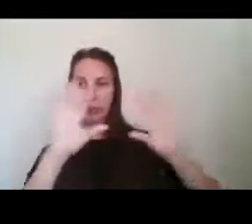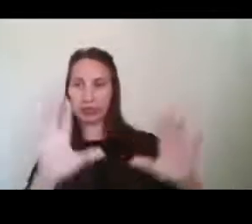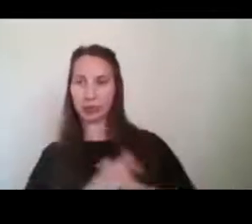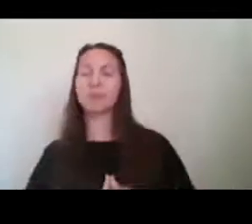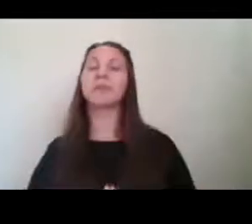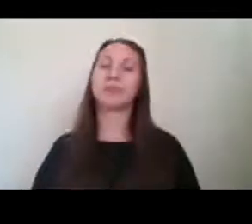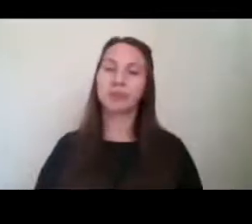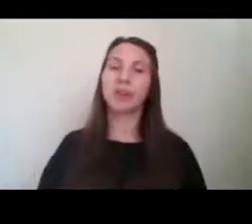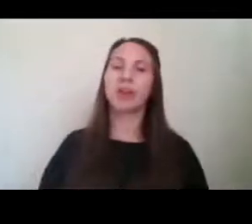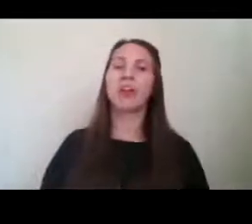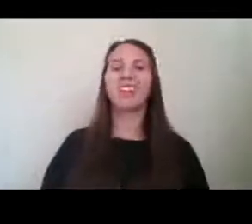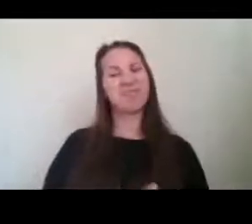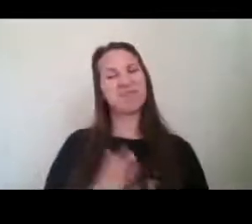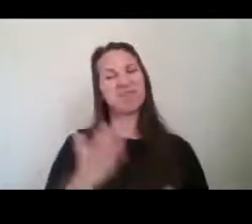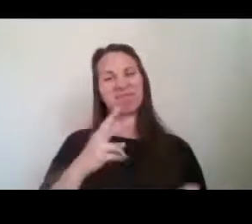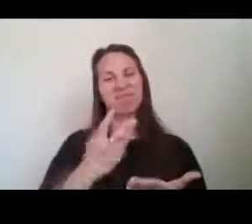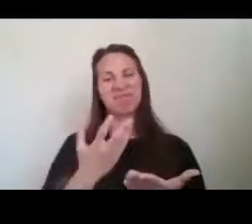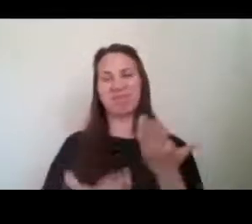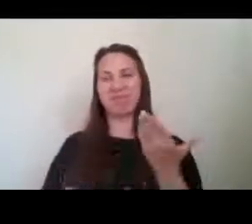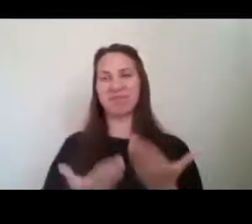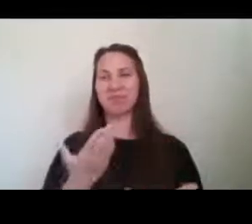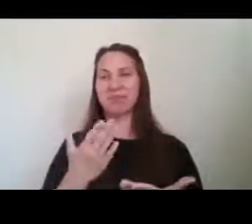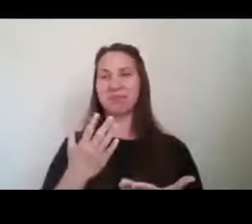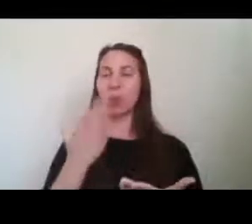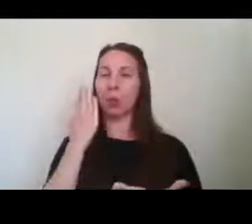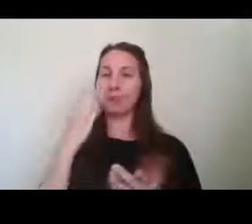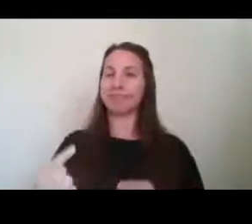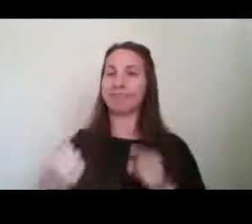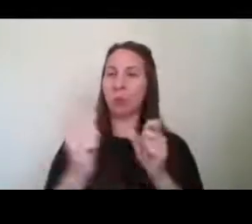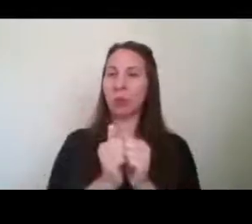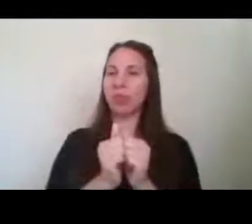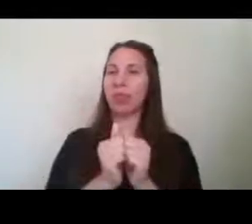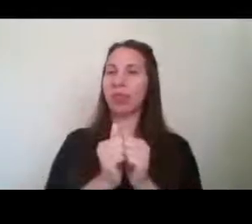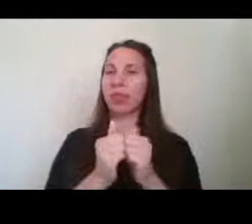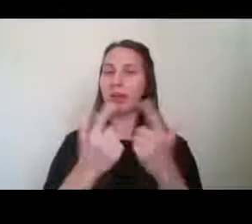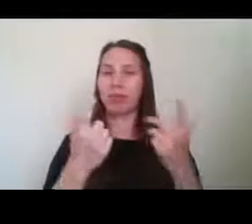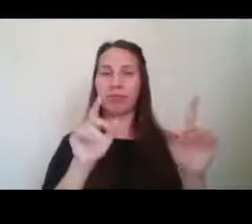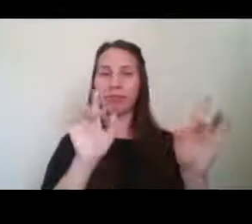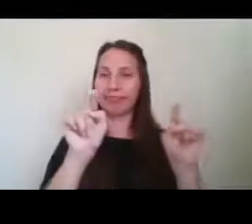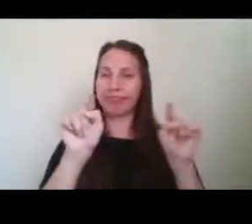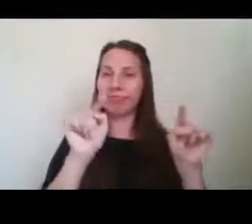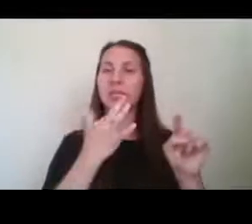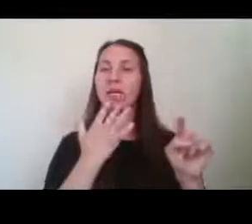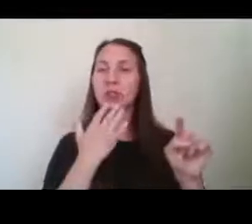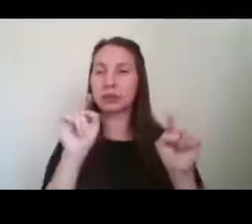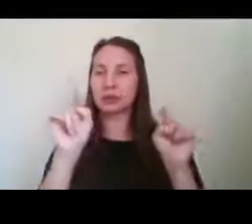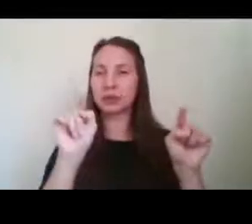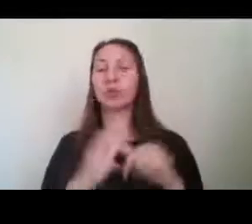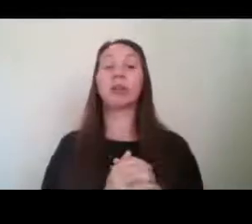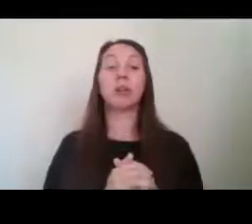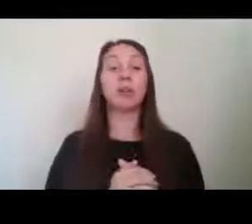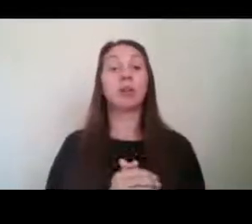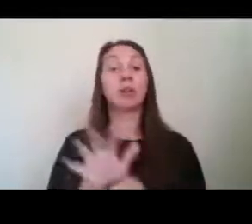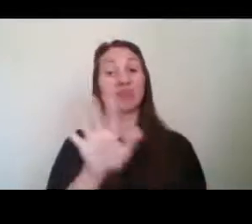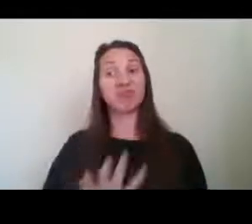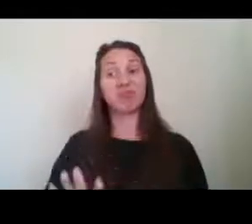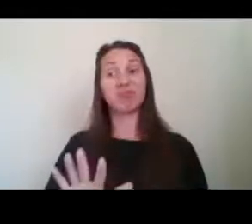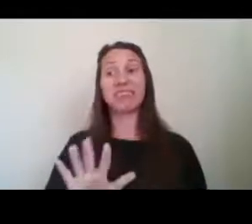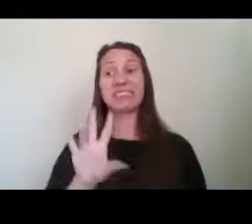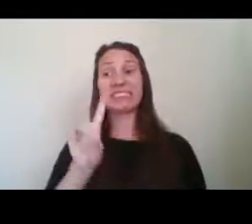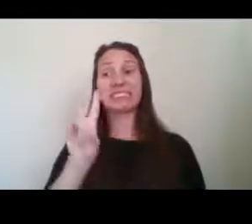presented, and some users can't distinguish between colors, and roughly 7% of men in the United States are